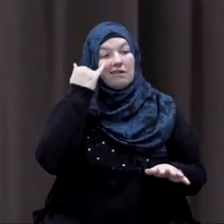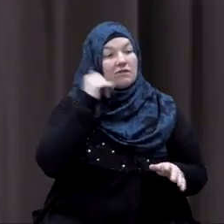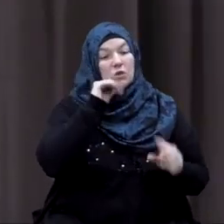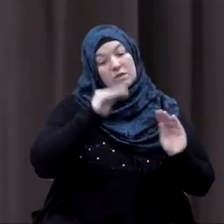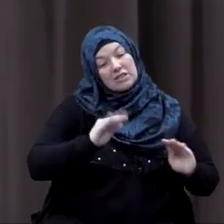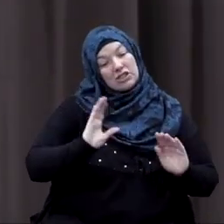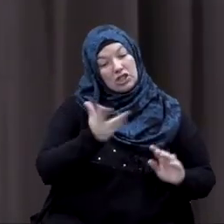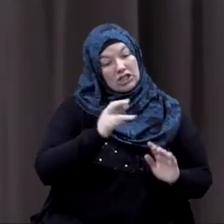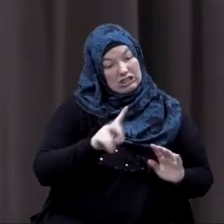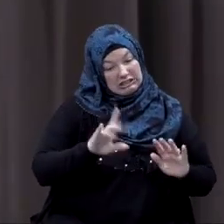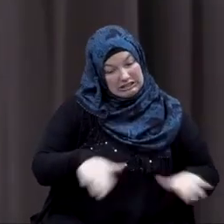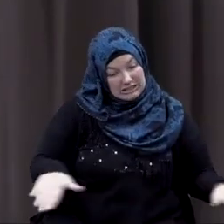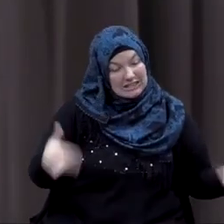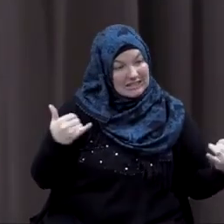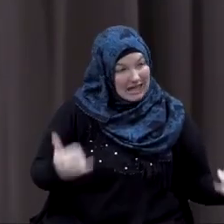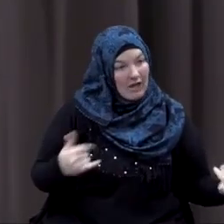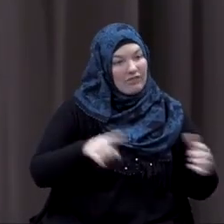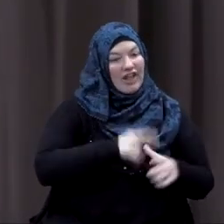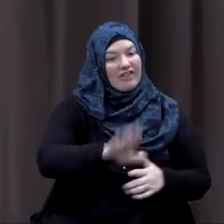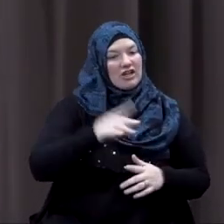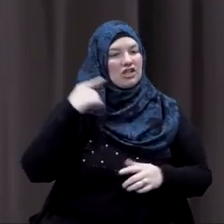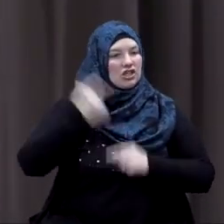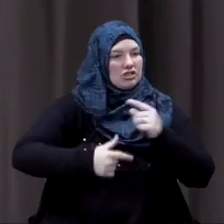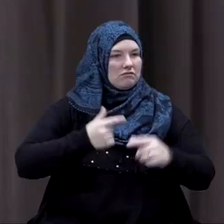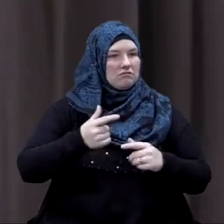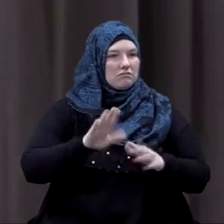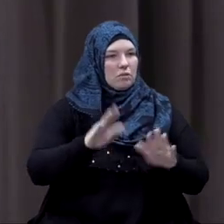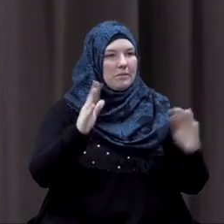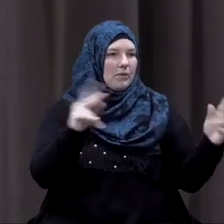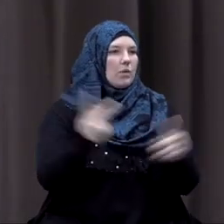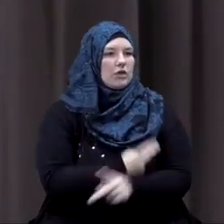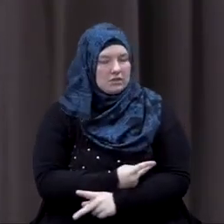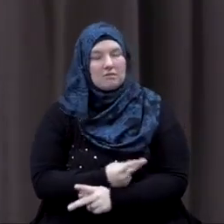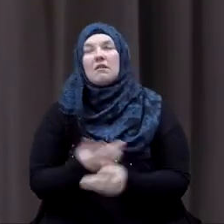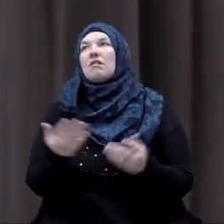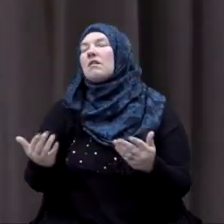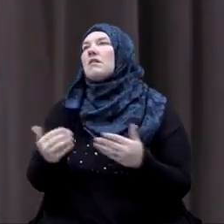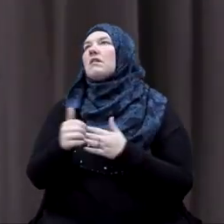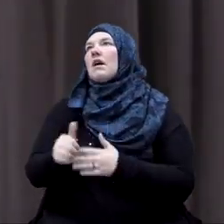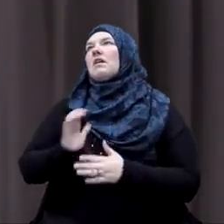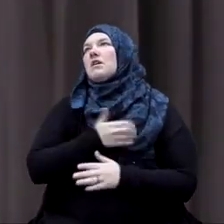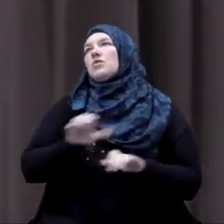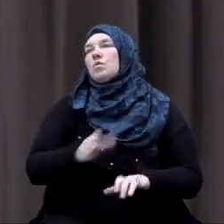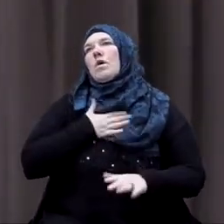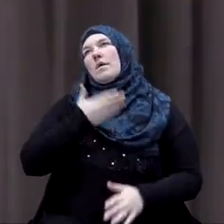worse. May Allah subhanahu wa ta'ala guide us to do our best.